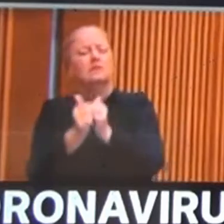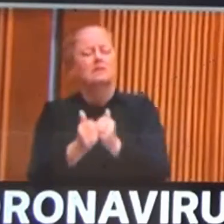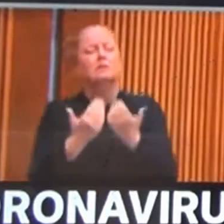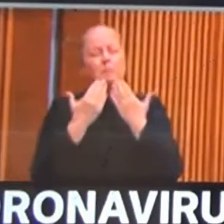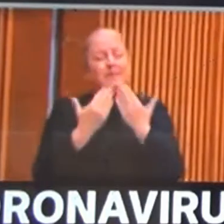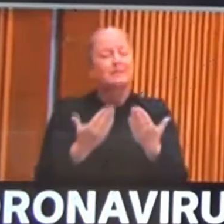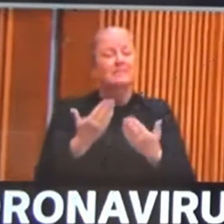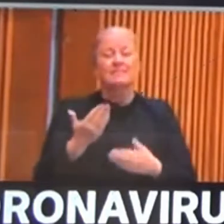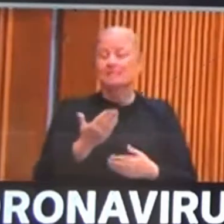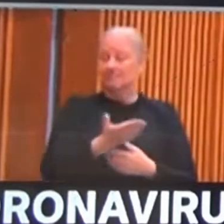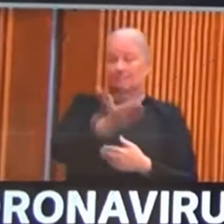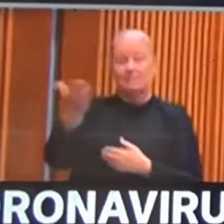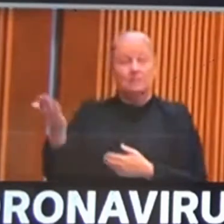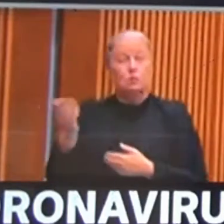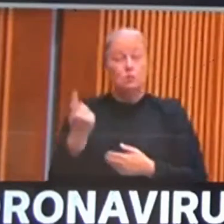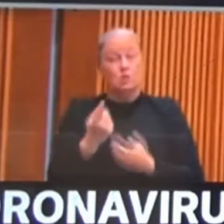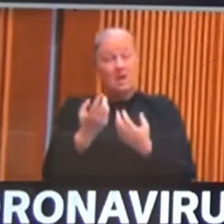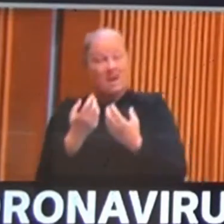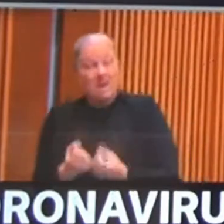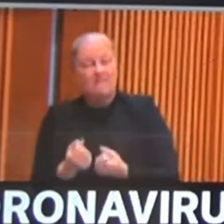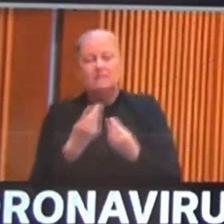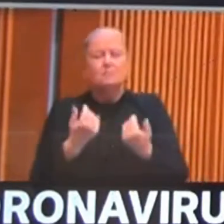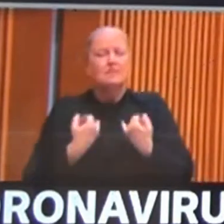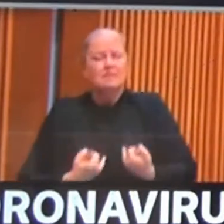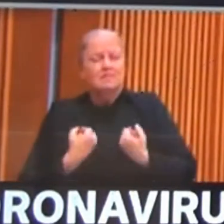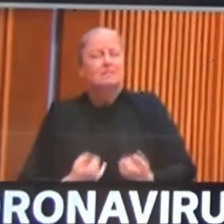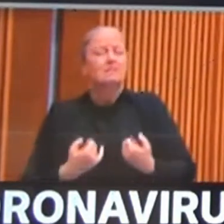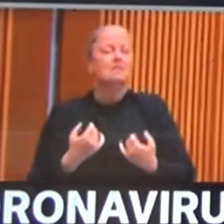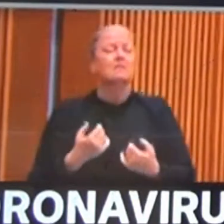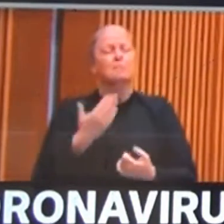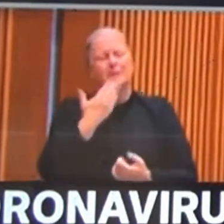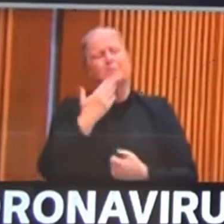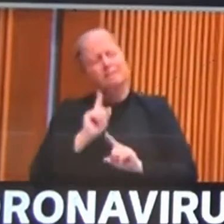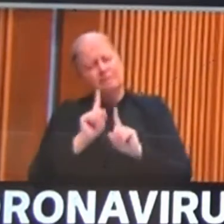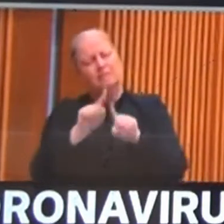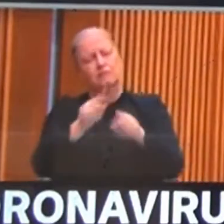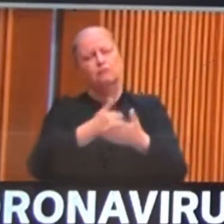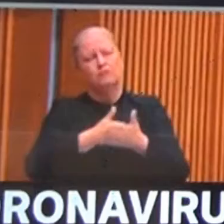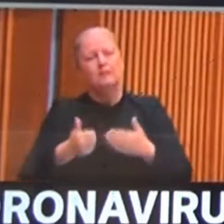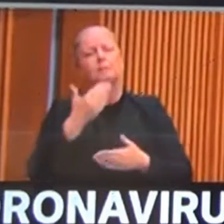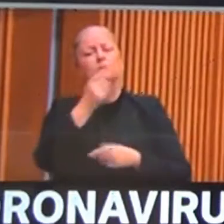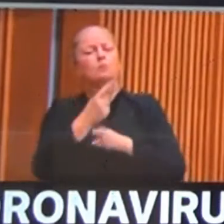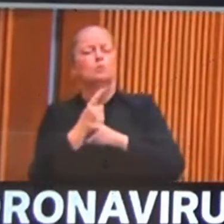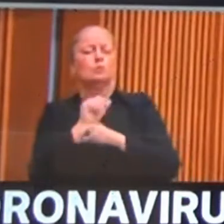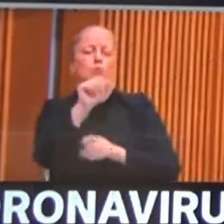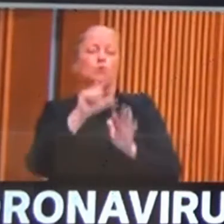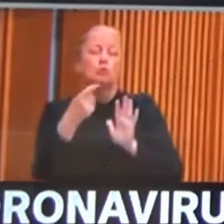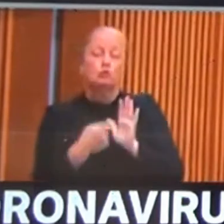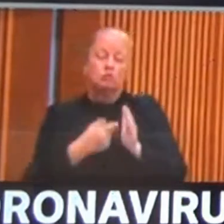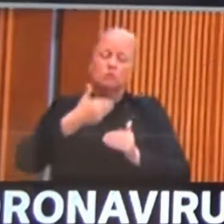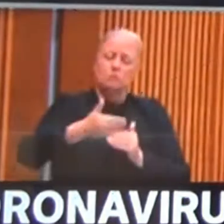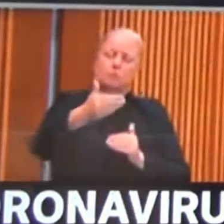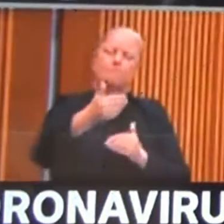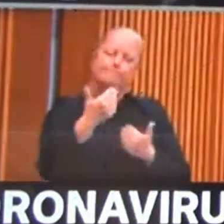that, all patients and the community to keep that healthcare up and talk to their doctor over the coming months.